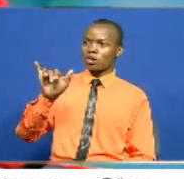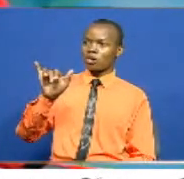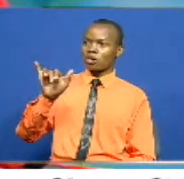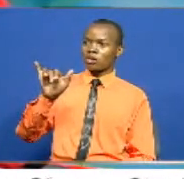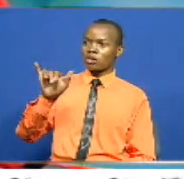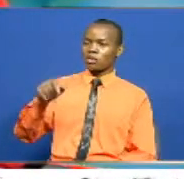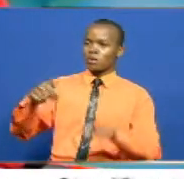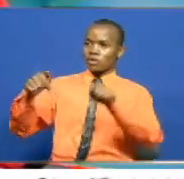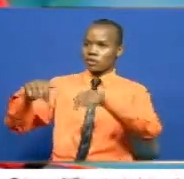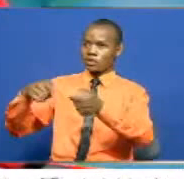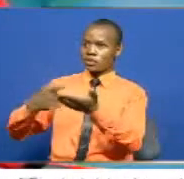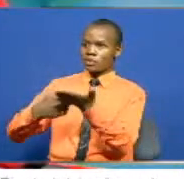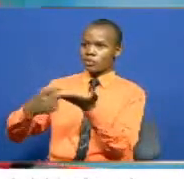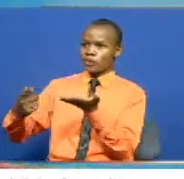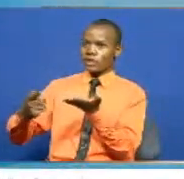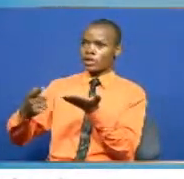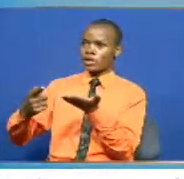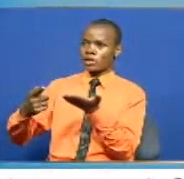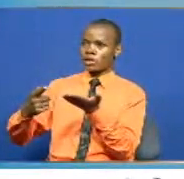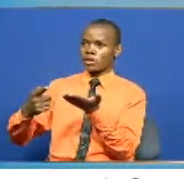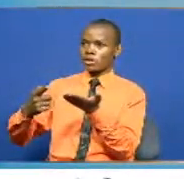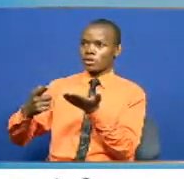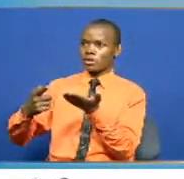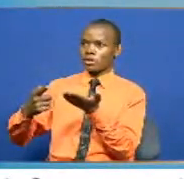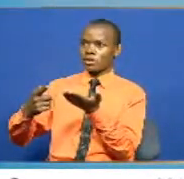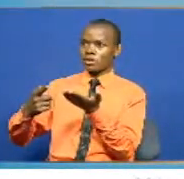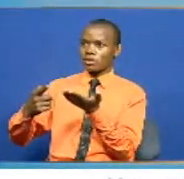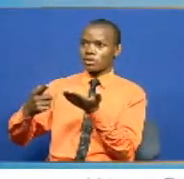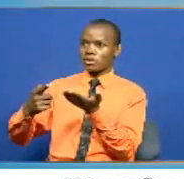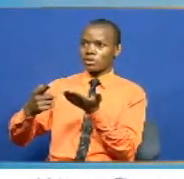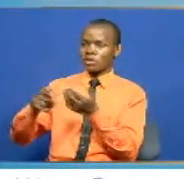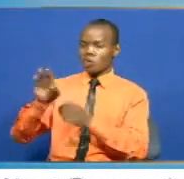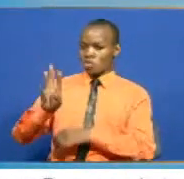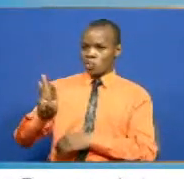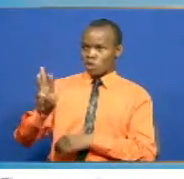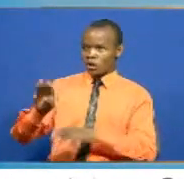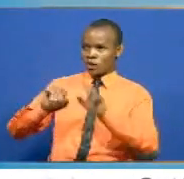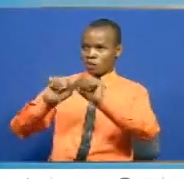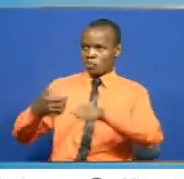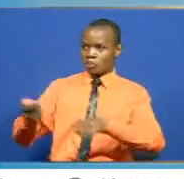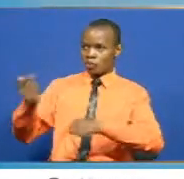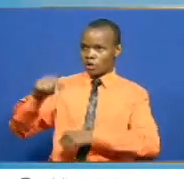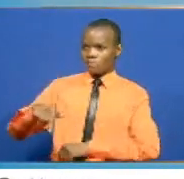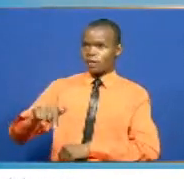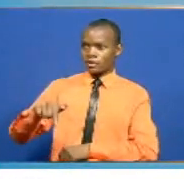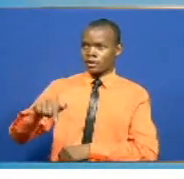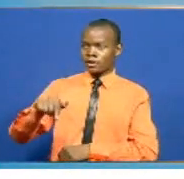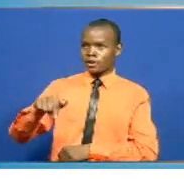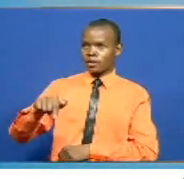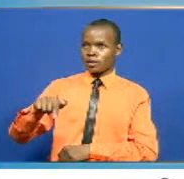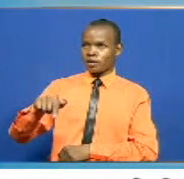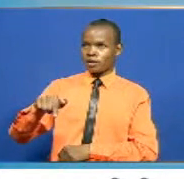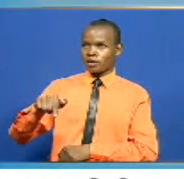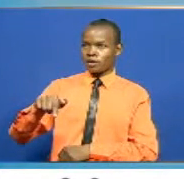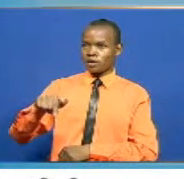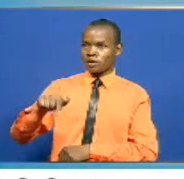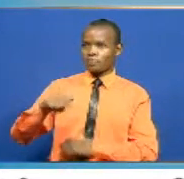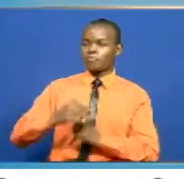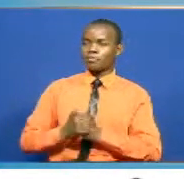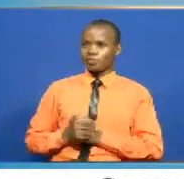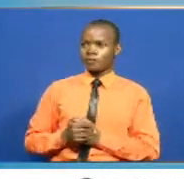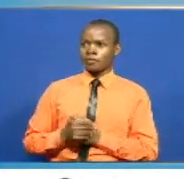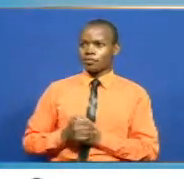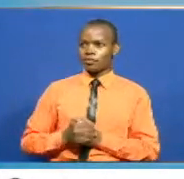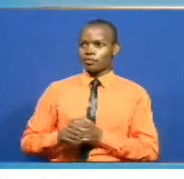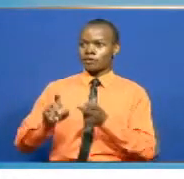this week, as soon as I think, by Wednesday latest, but he should be here anytime soon.